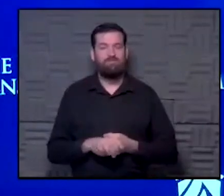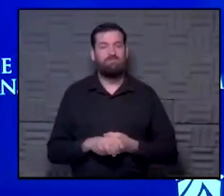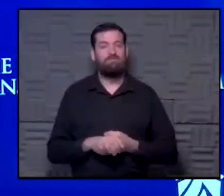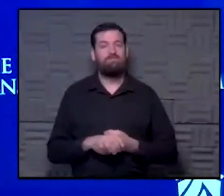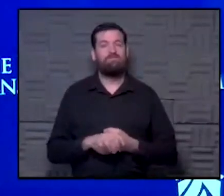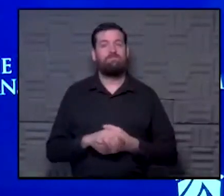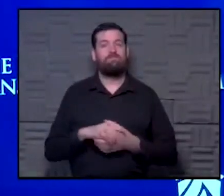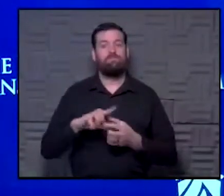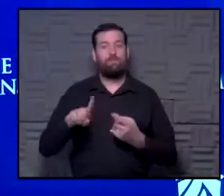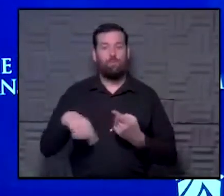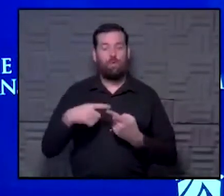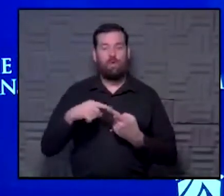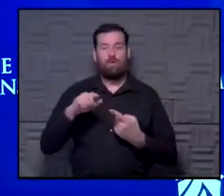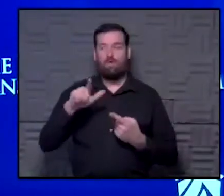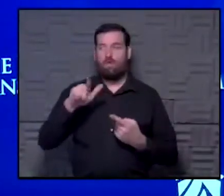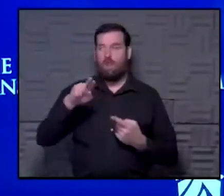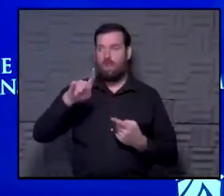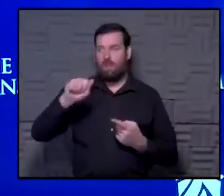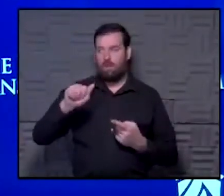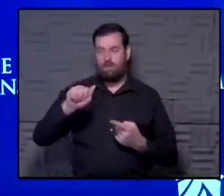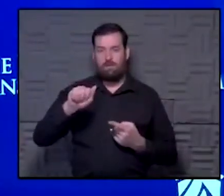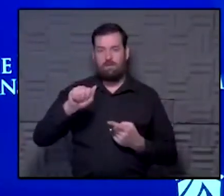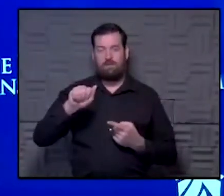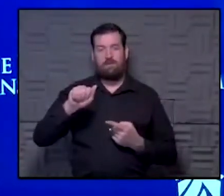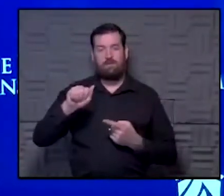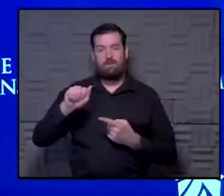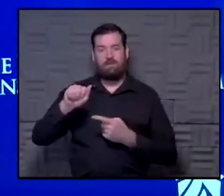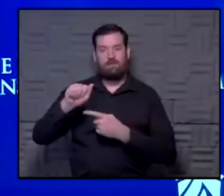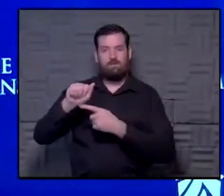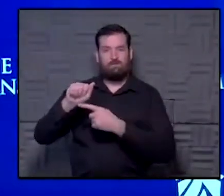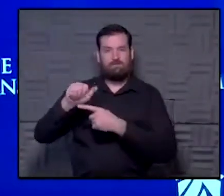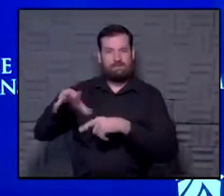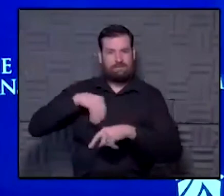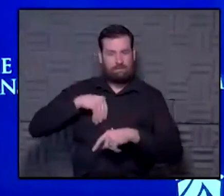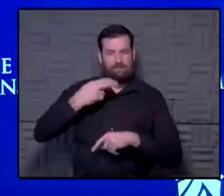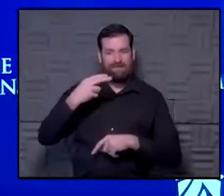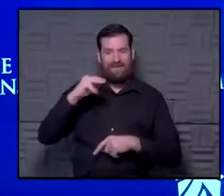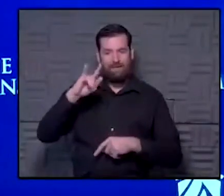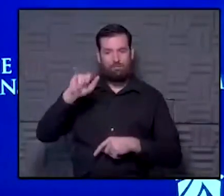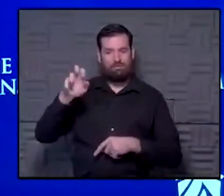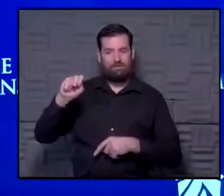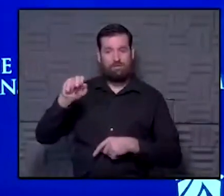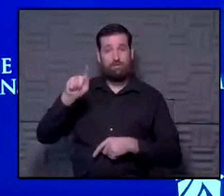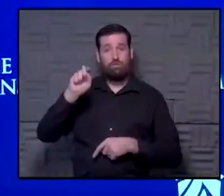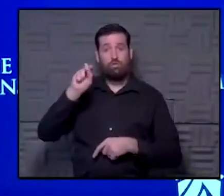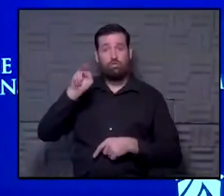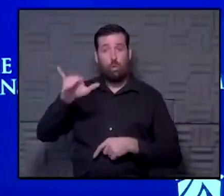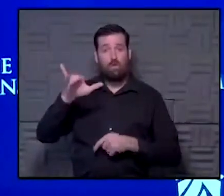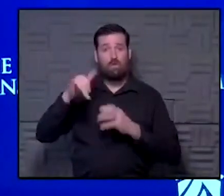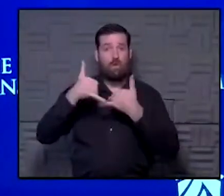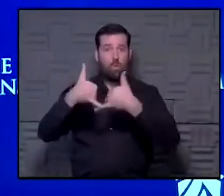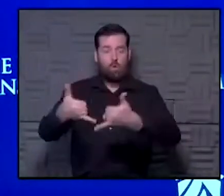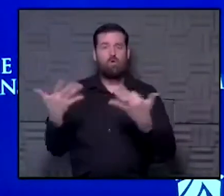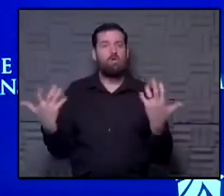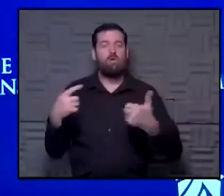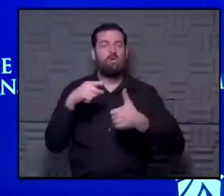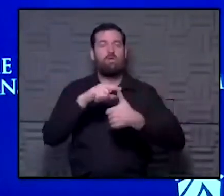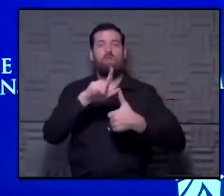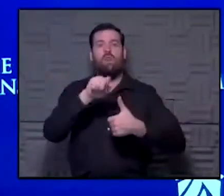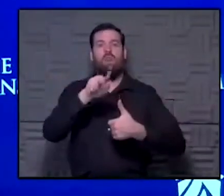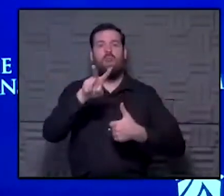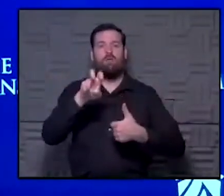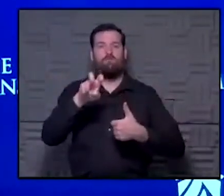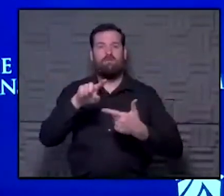When Lin-Manuel Miranda accepted the Tony Award for Hamilton, what were the 3 words he said? Love,